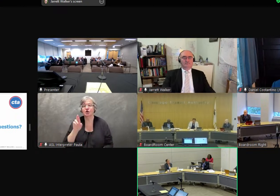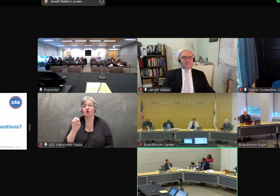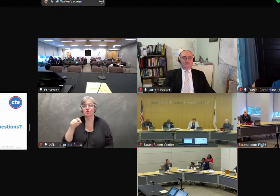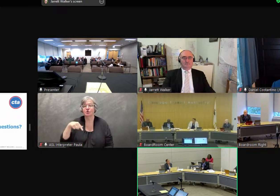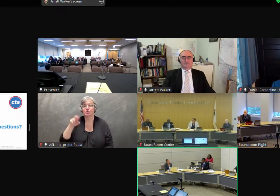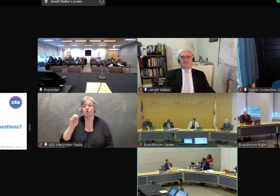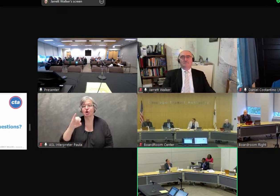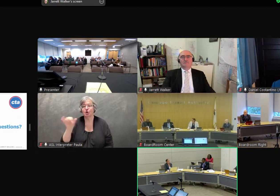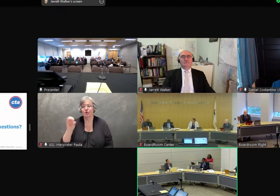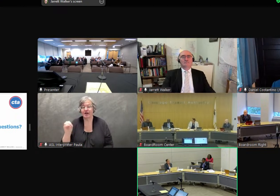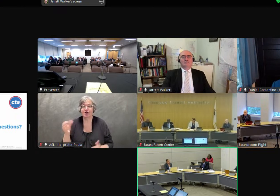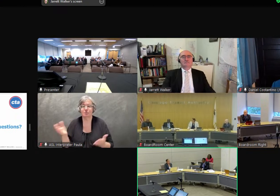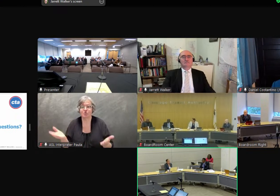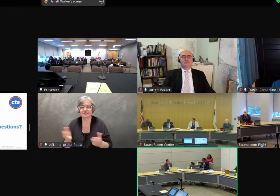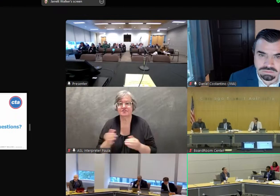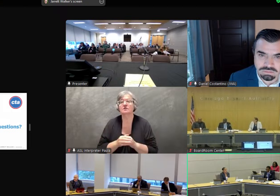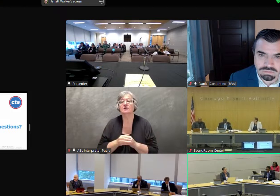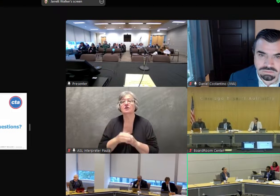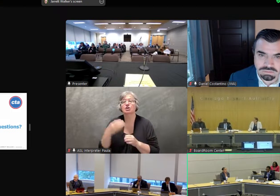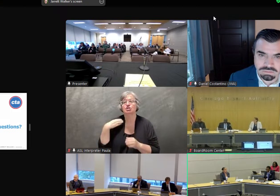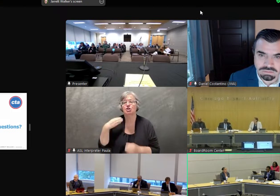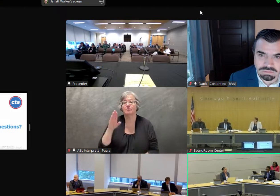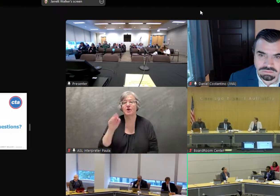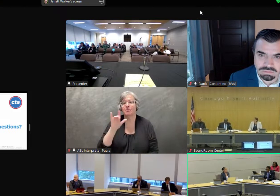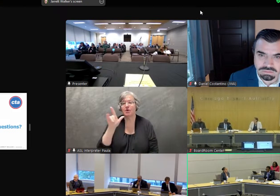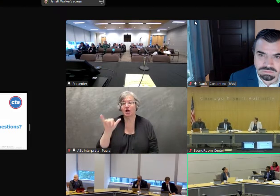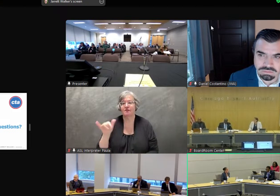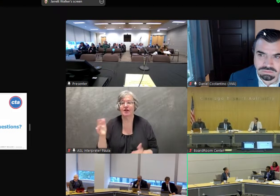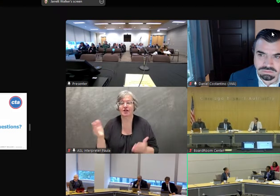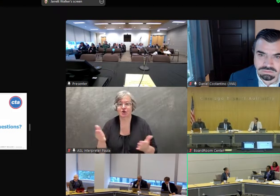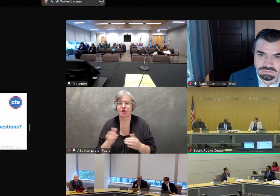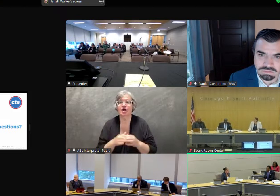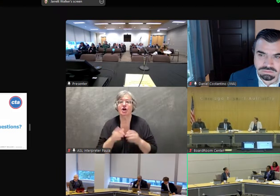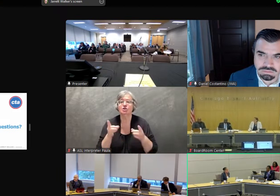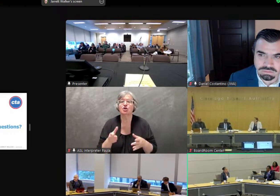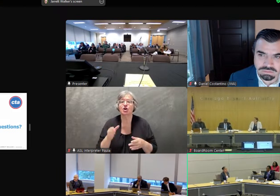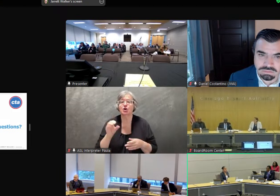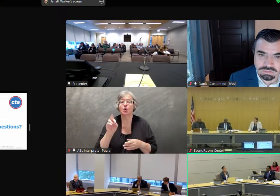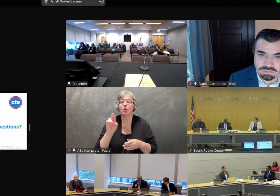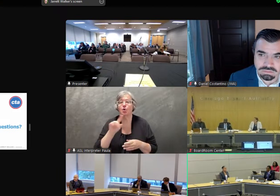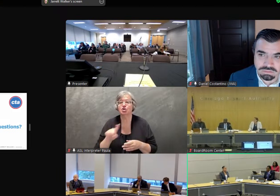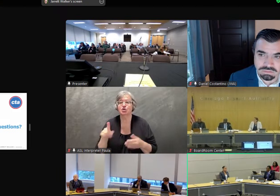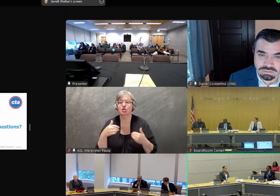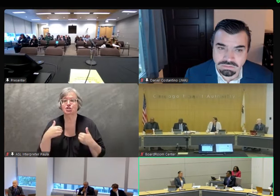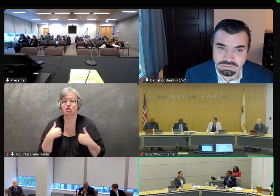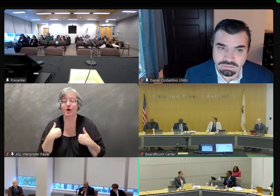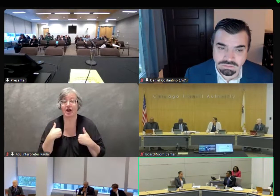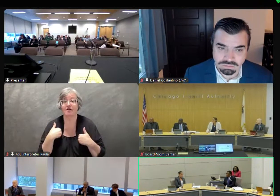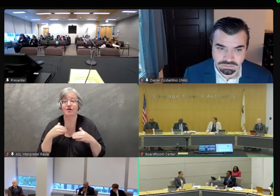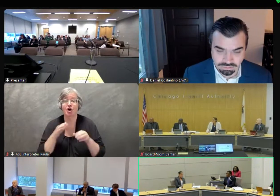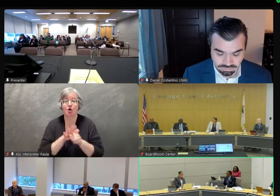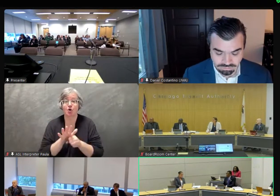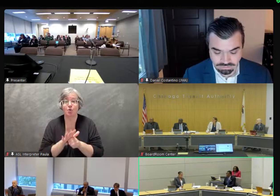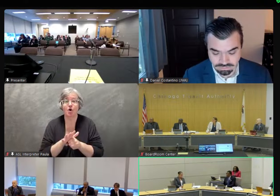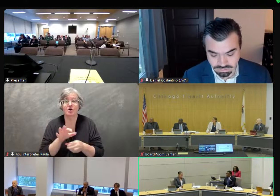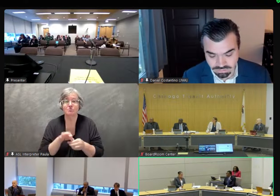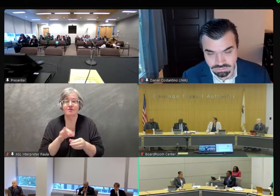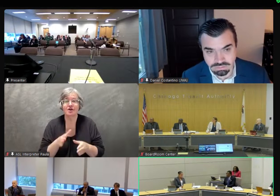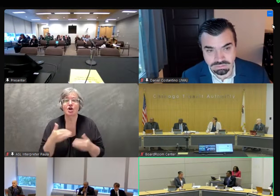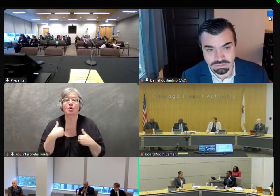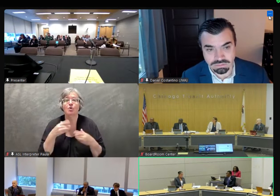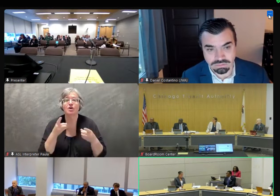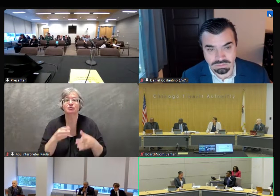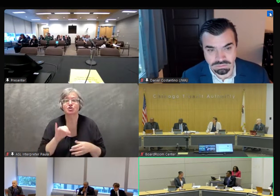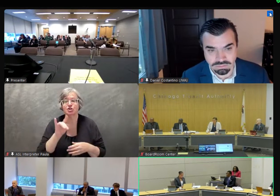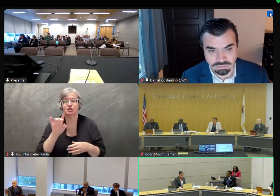Present. Chairman Barclay. Here. Director Ortiz, you do have a quorum. I will also note for the record that we have Director Jakes in the meeting